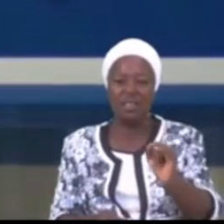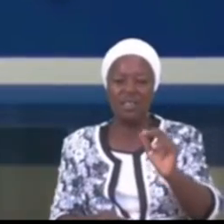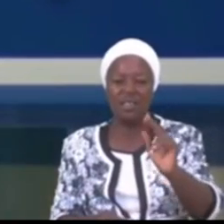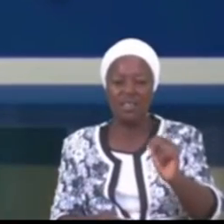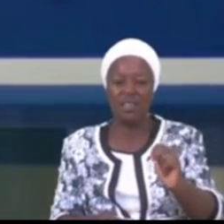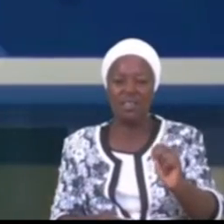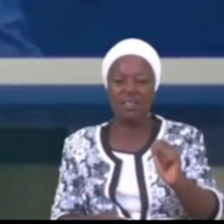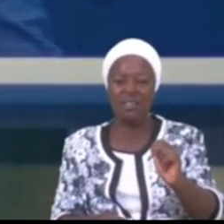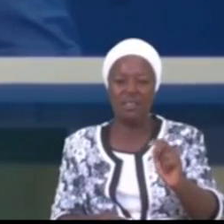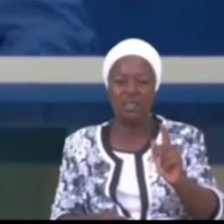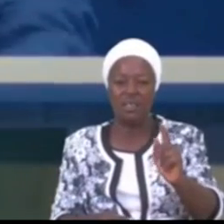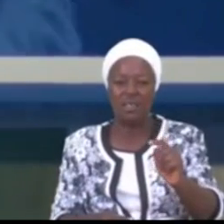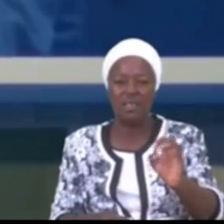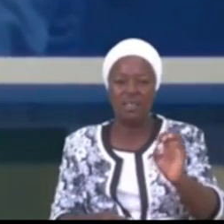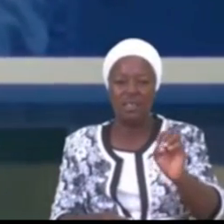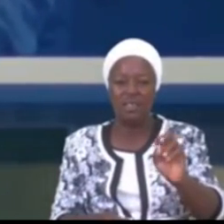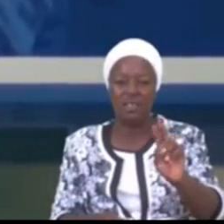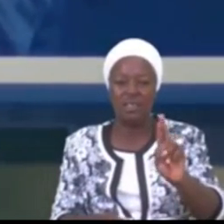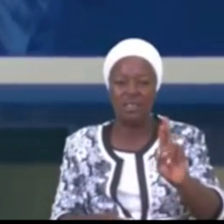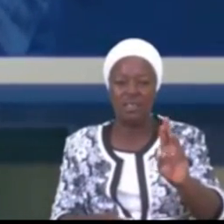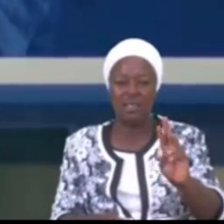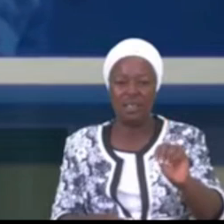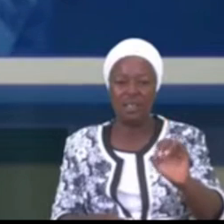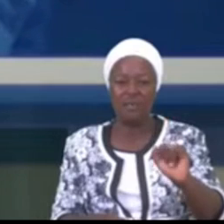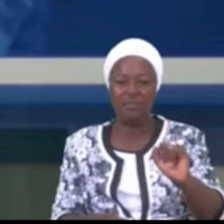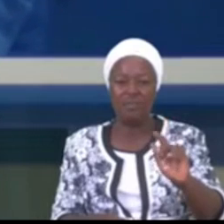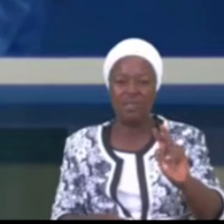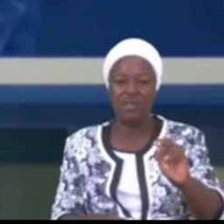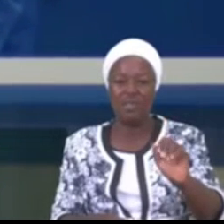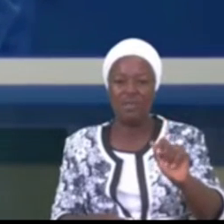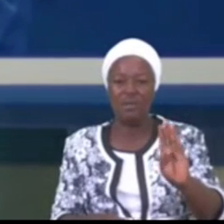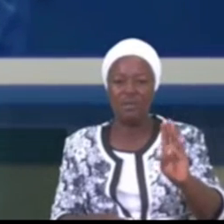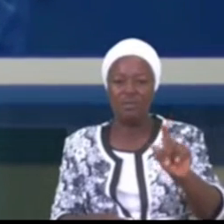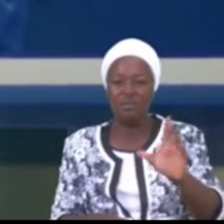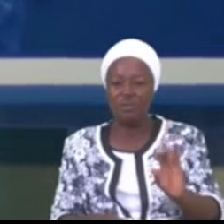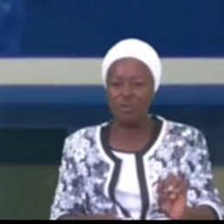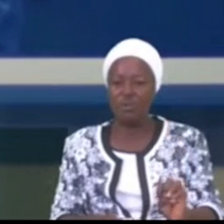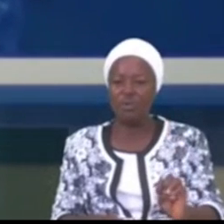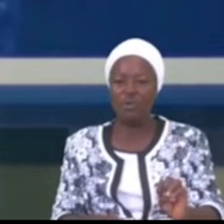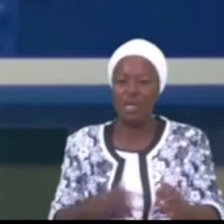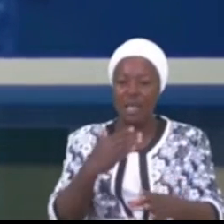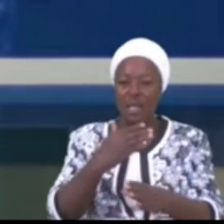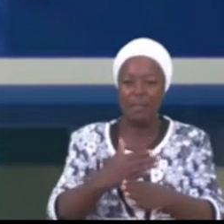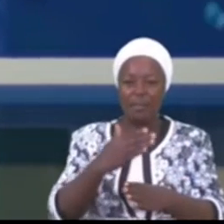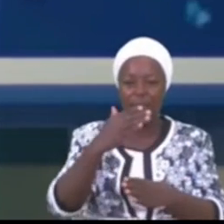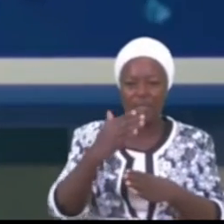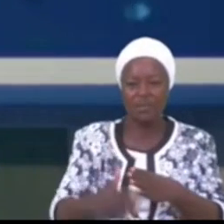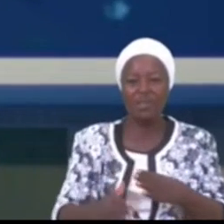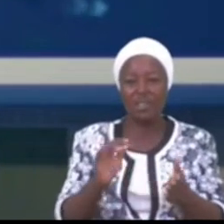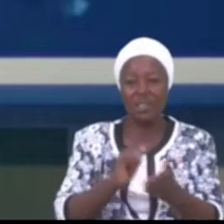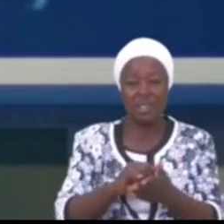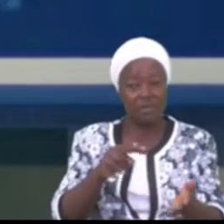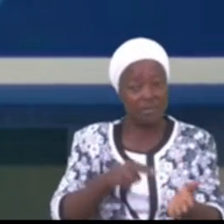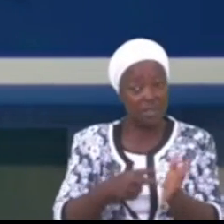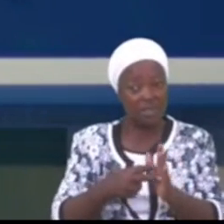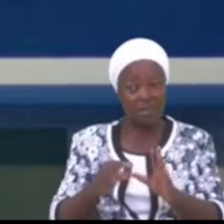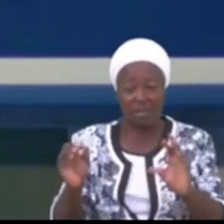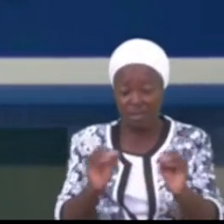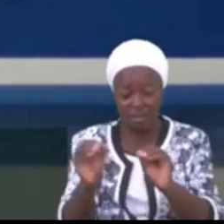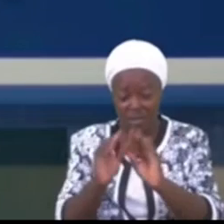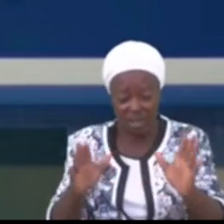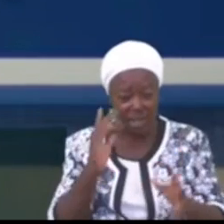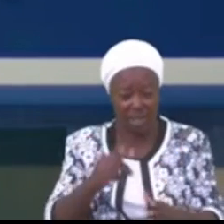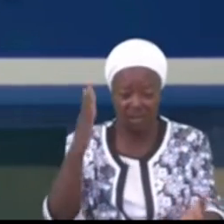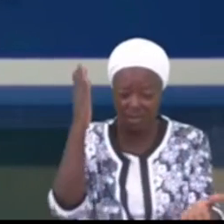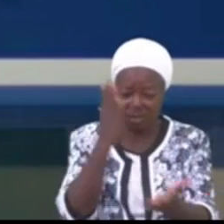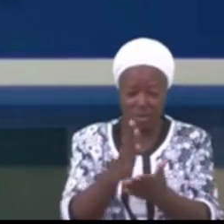emancipation. That nothing can halt it. Nothing can shut it up. Nothing